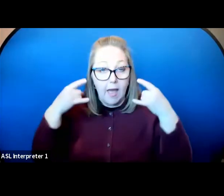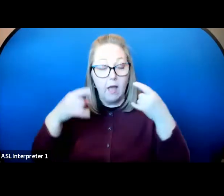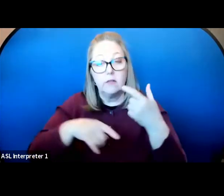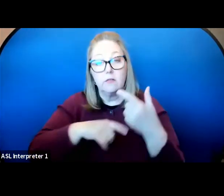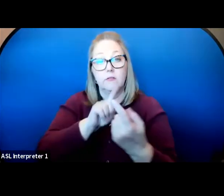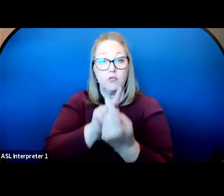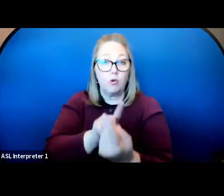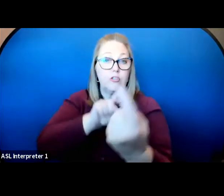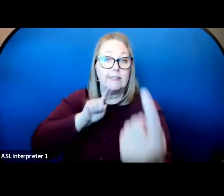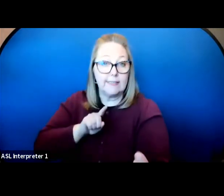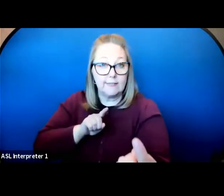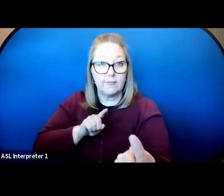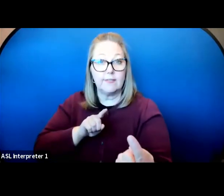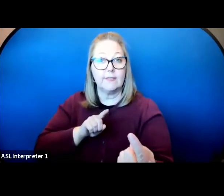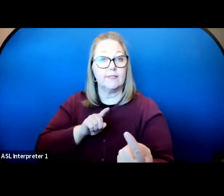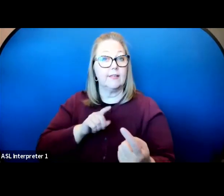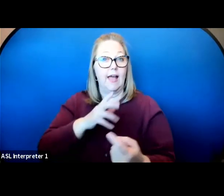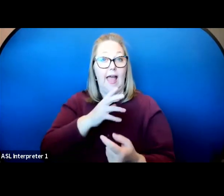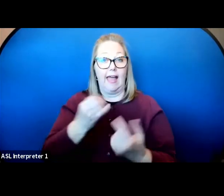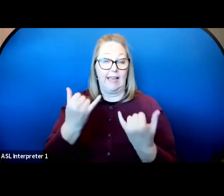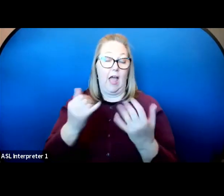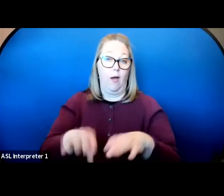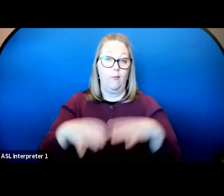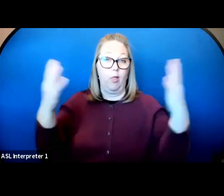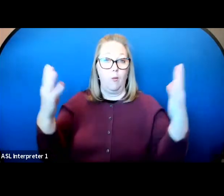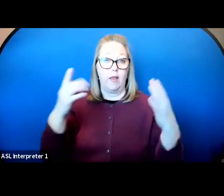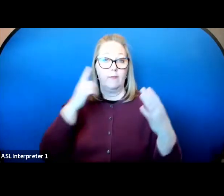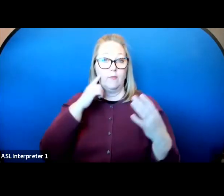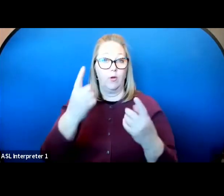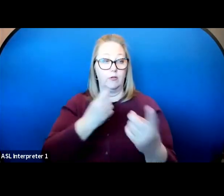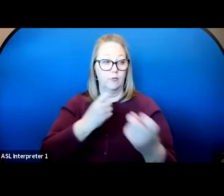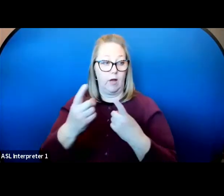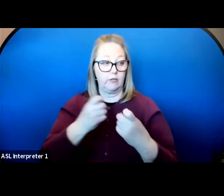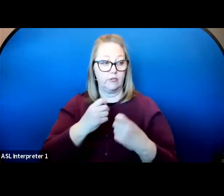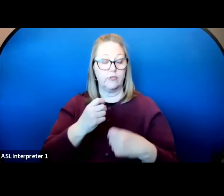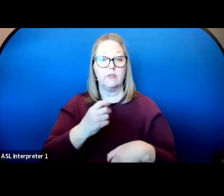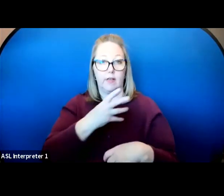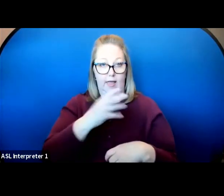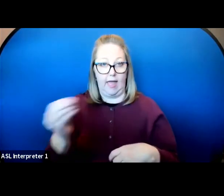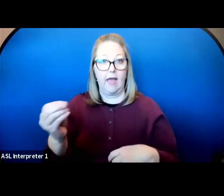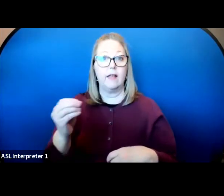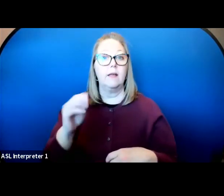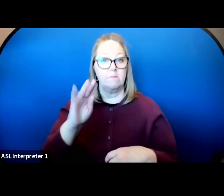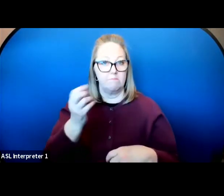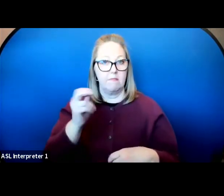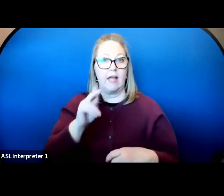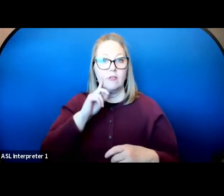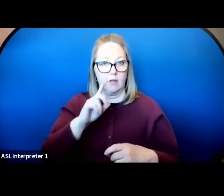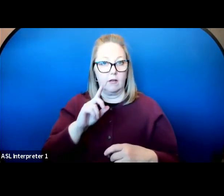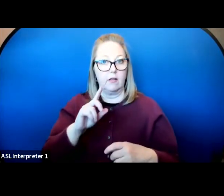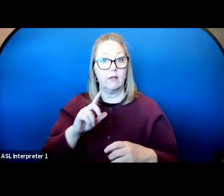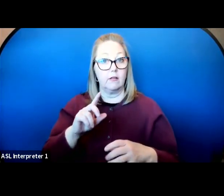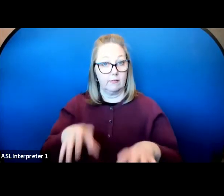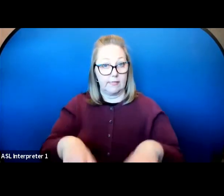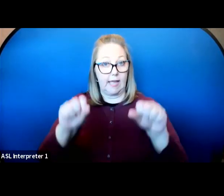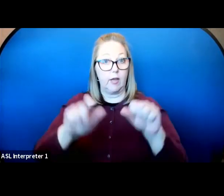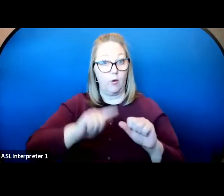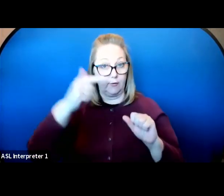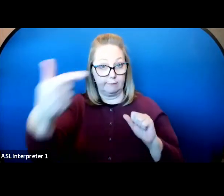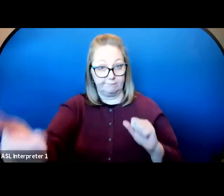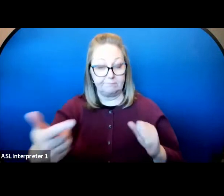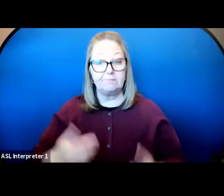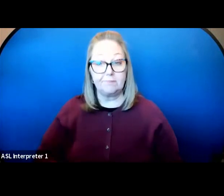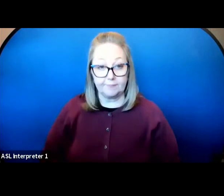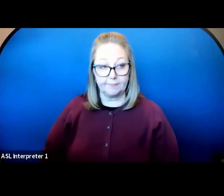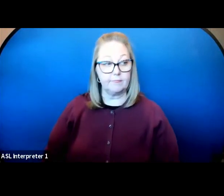bring an end to this pandemic. And I'll now take some questions, and Megan is going to take the lead here. Thank you, Governor. Thank you, Majority